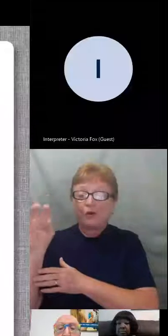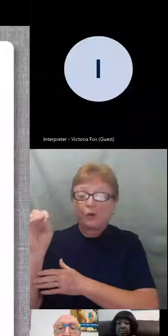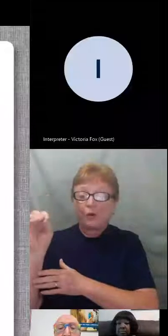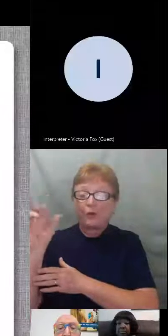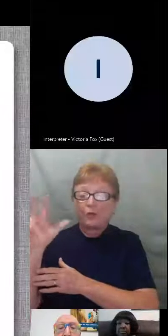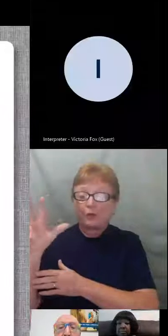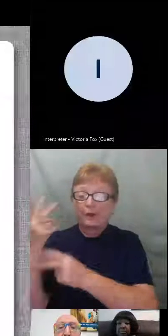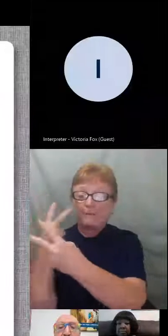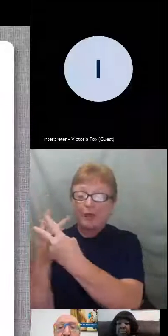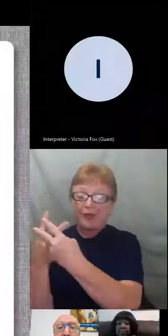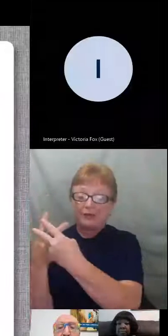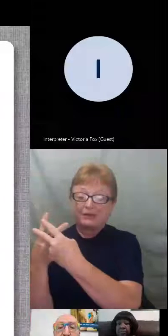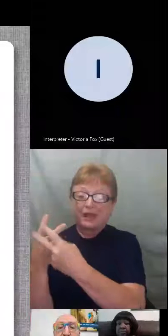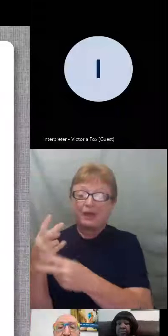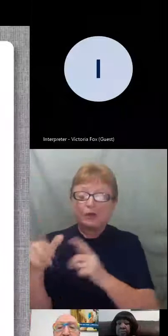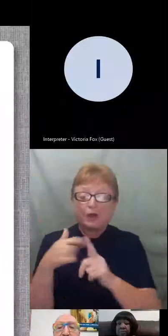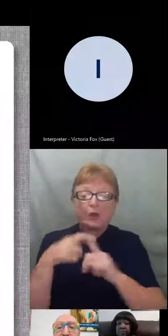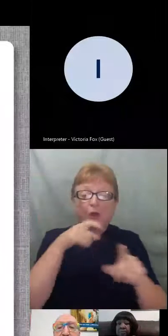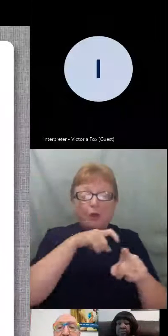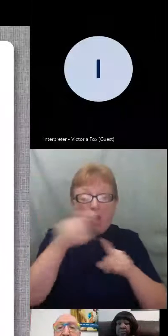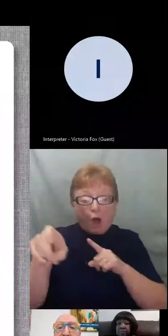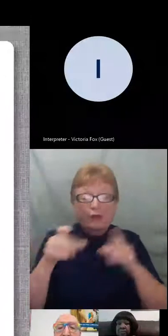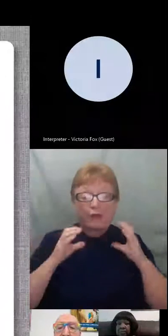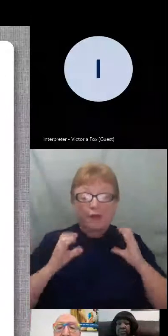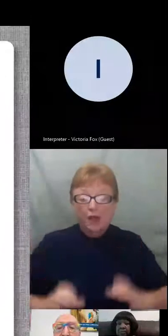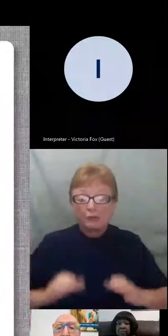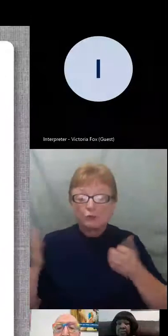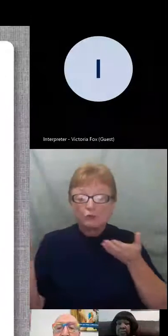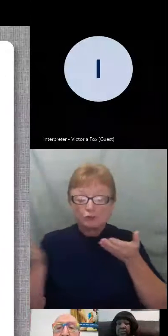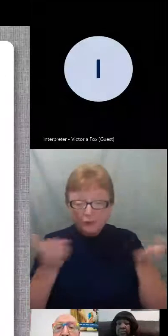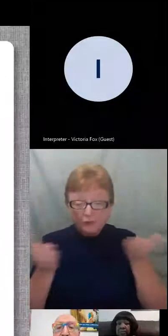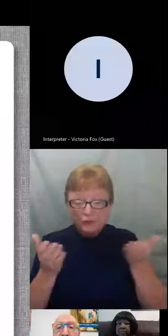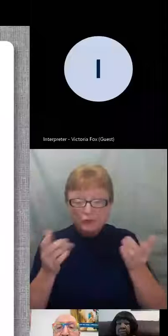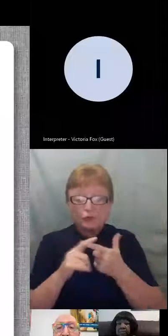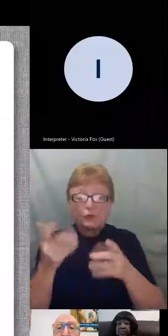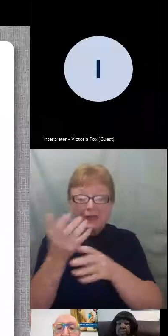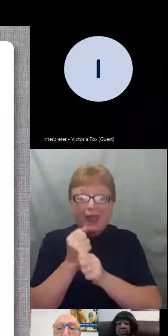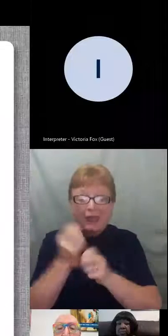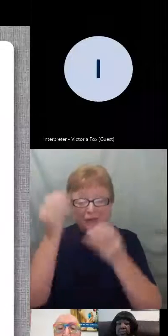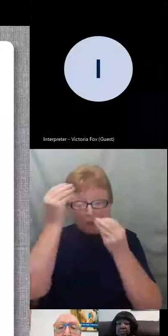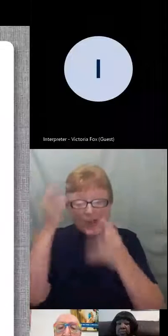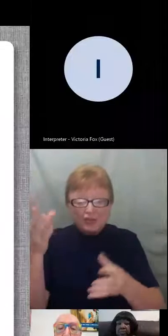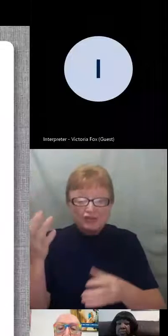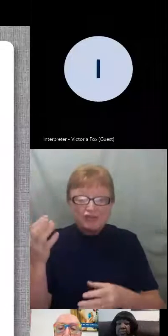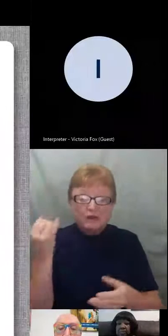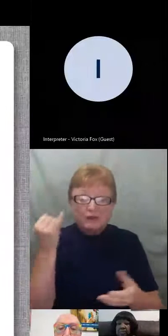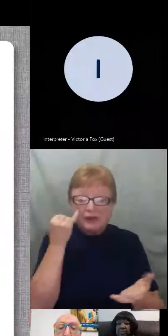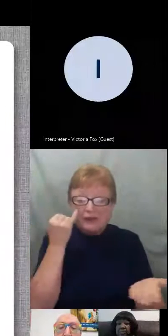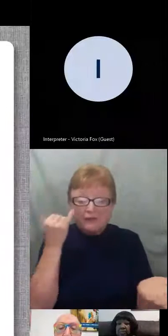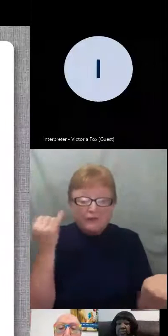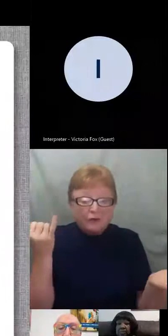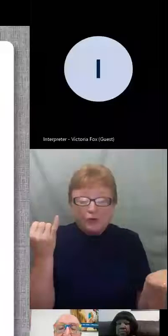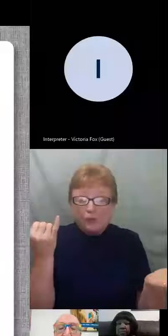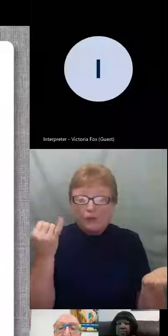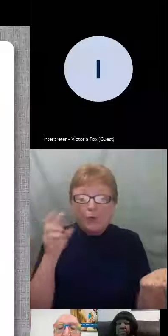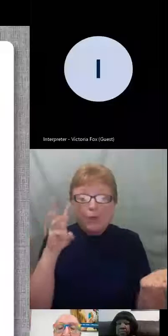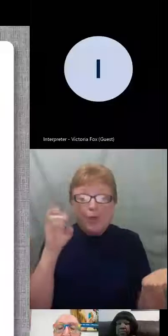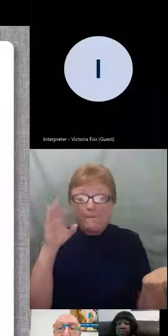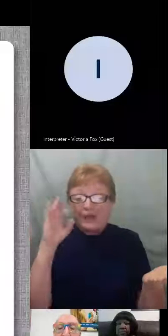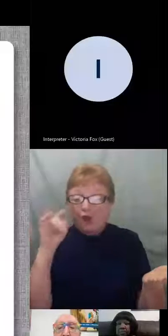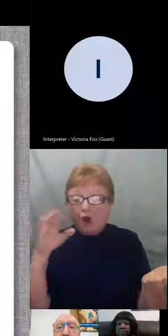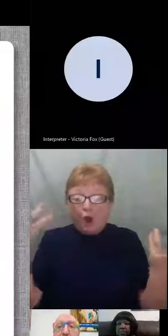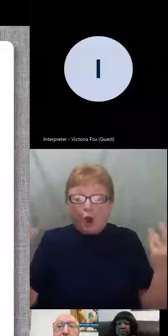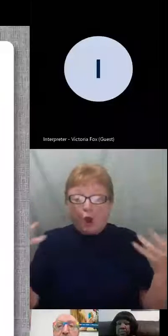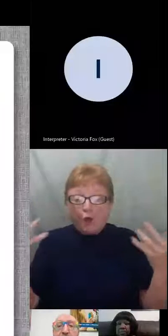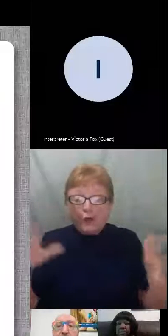911-754-03 #. You can call customer service to get this information if the webinar has already